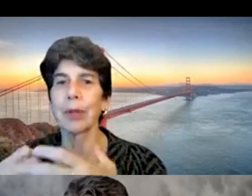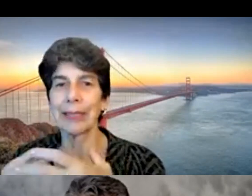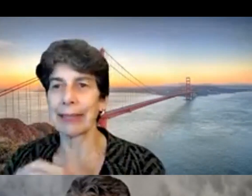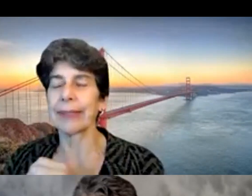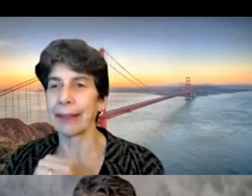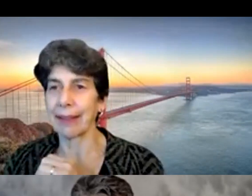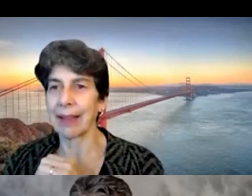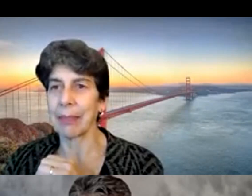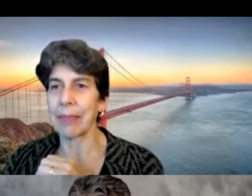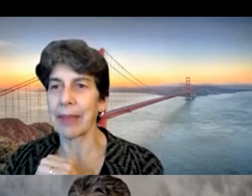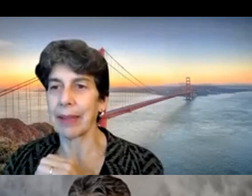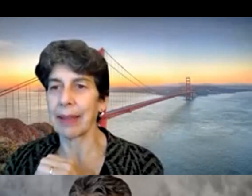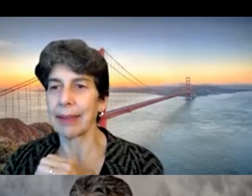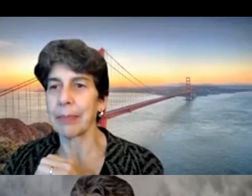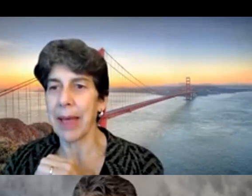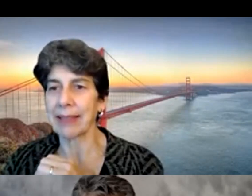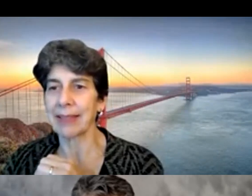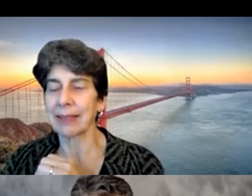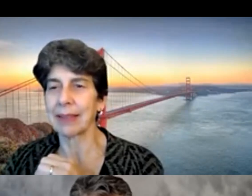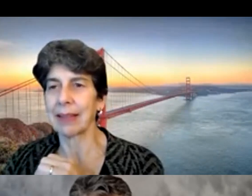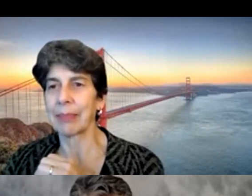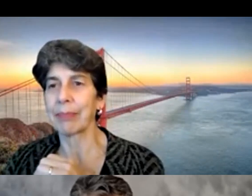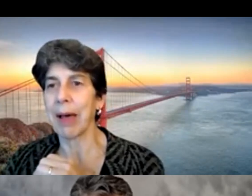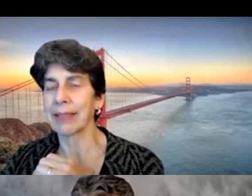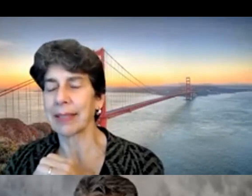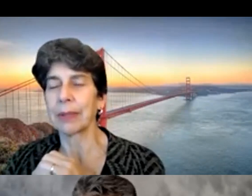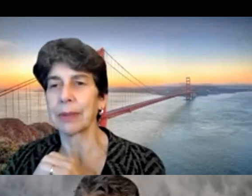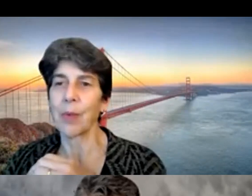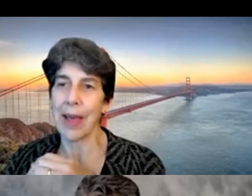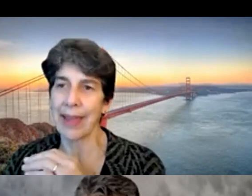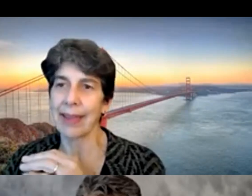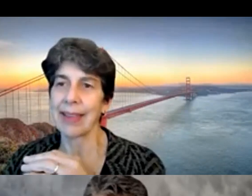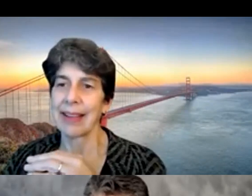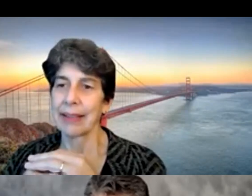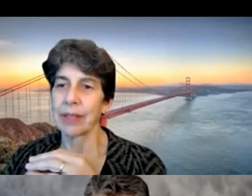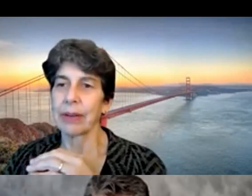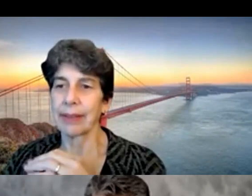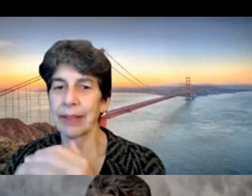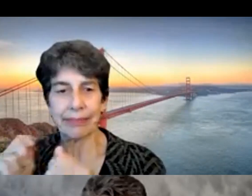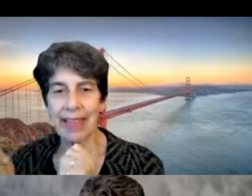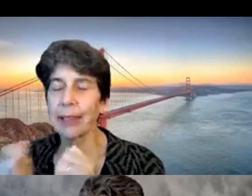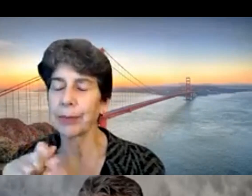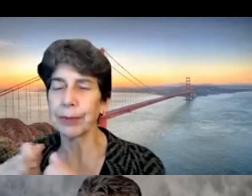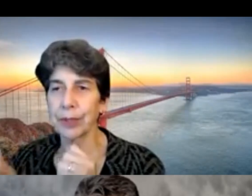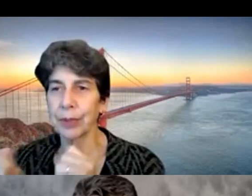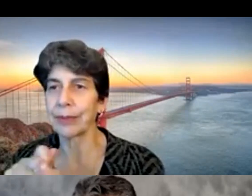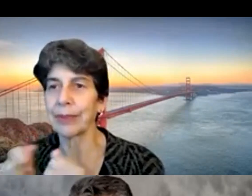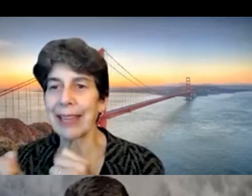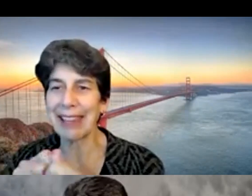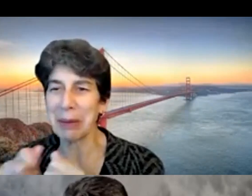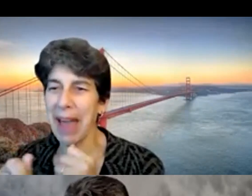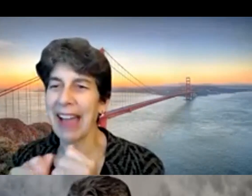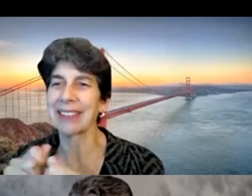autonomous community living in the best possible way. And so, thank you for sort